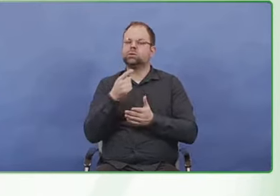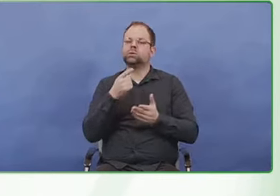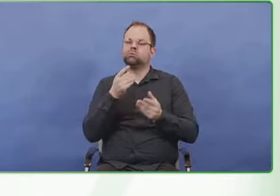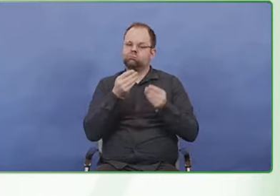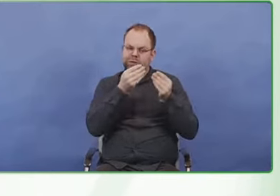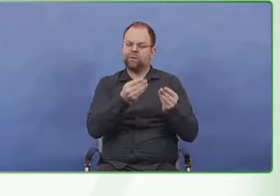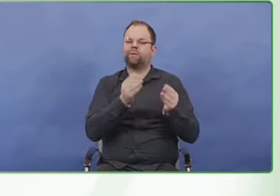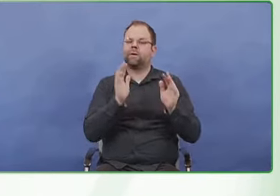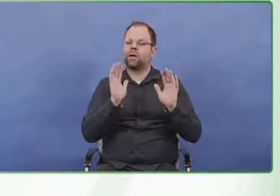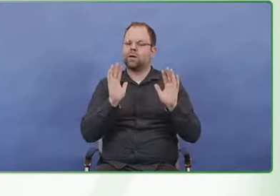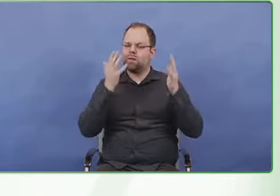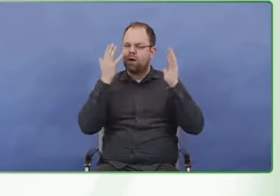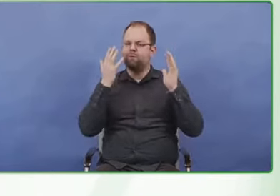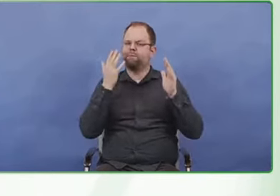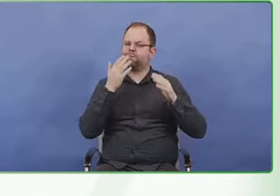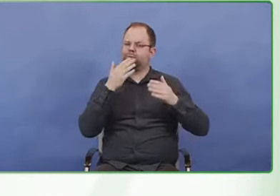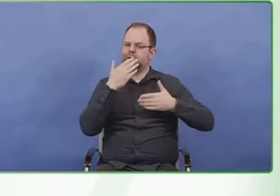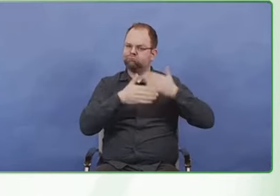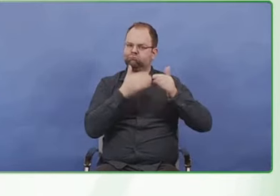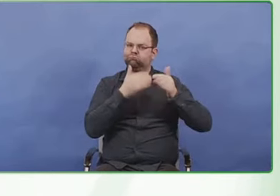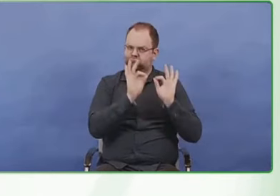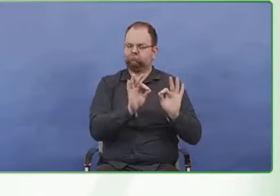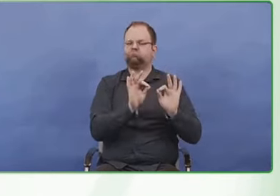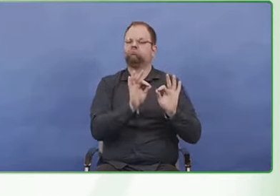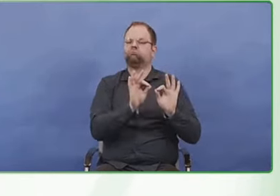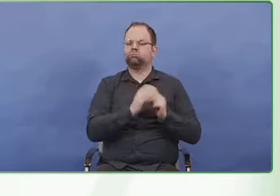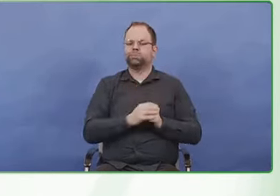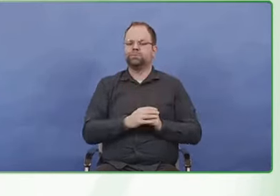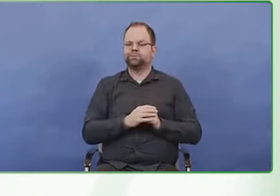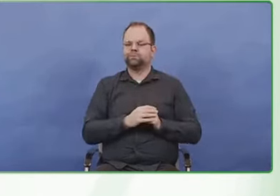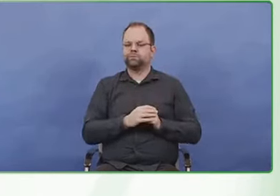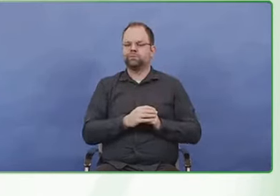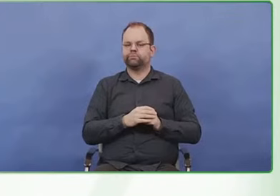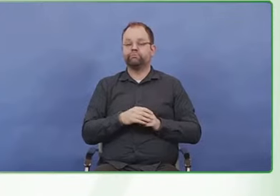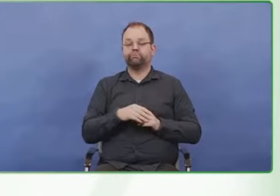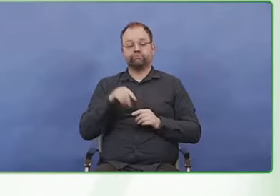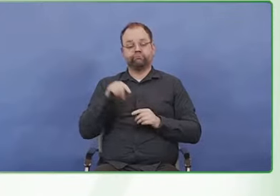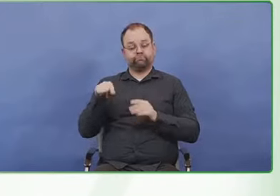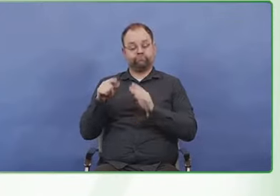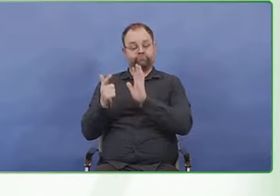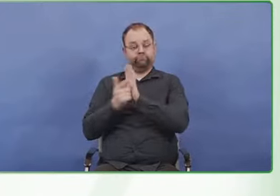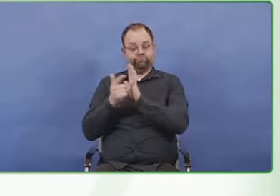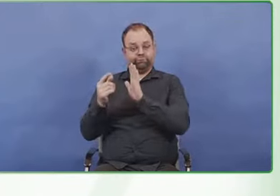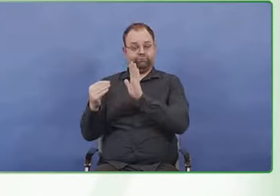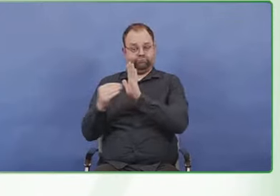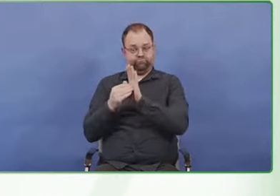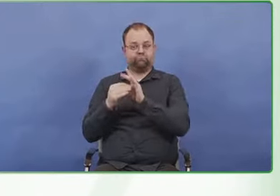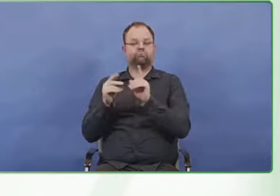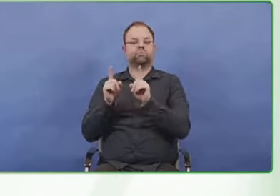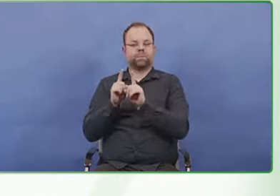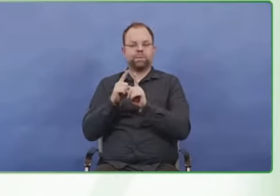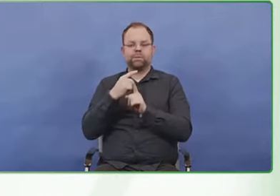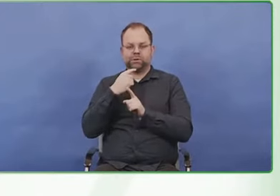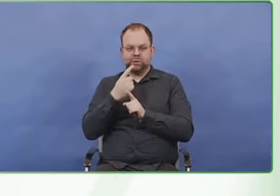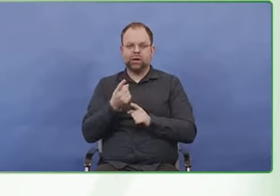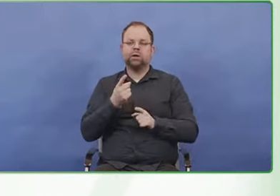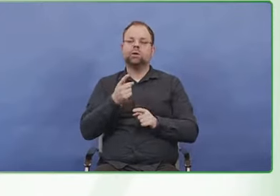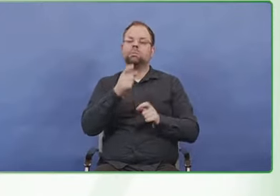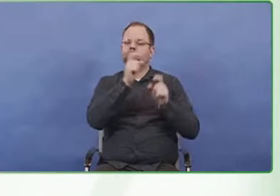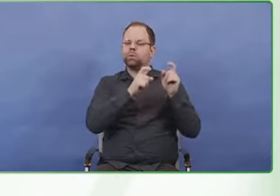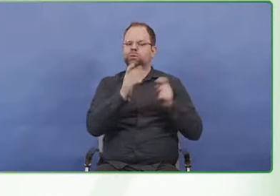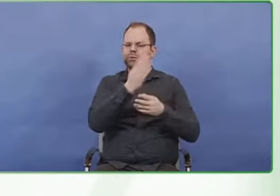receive either administrative warrants to order them to fix violations within a reasonable time